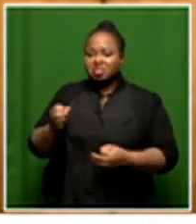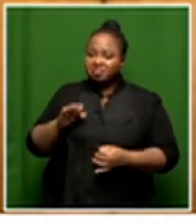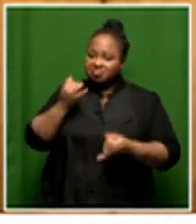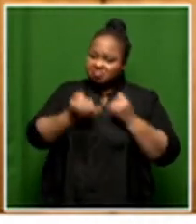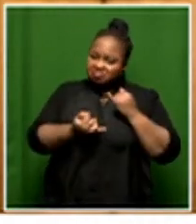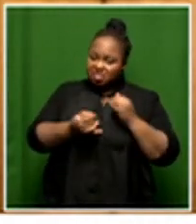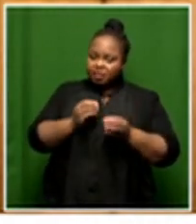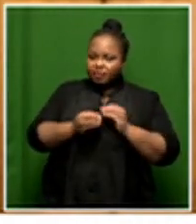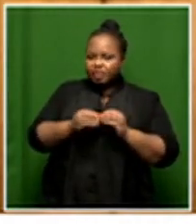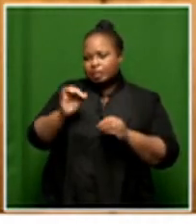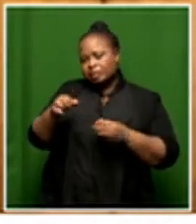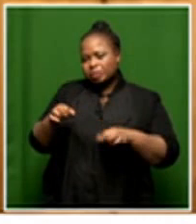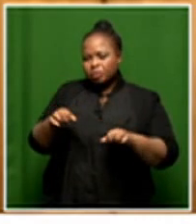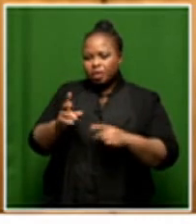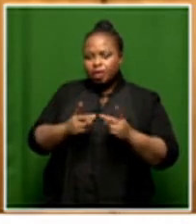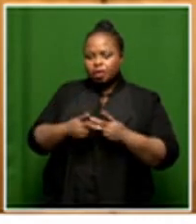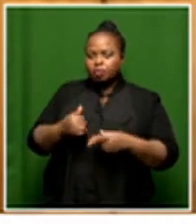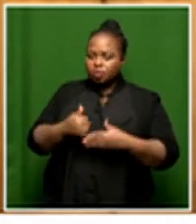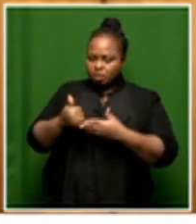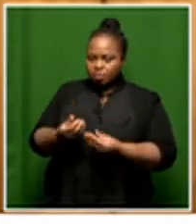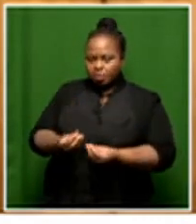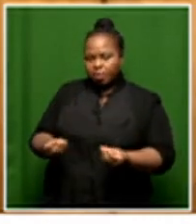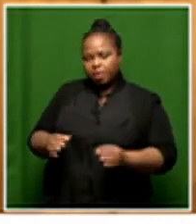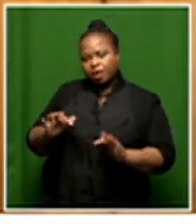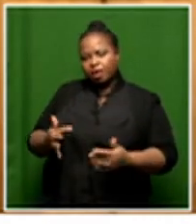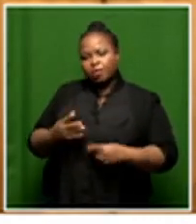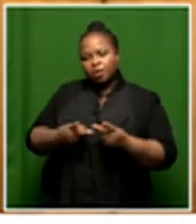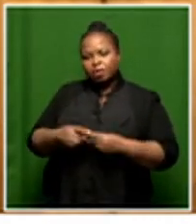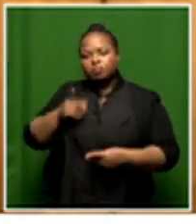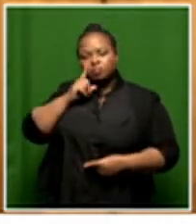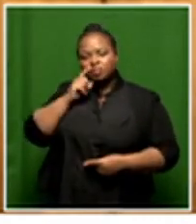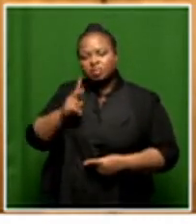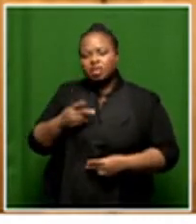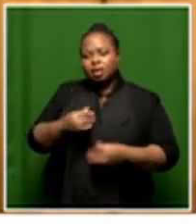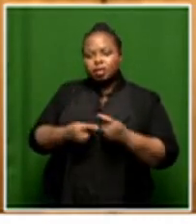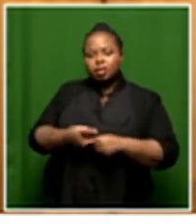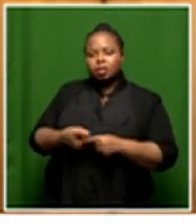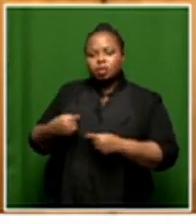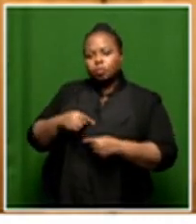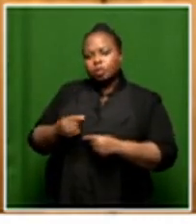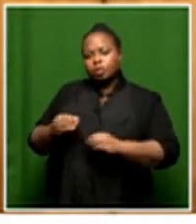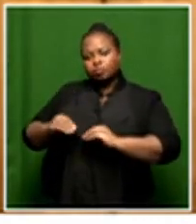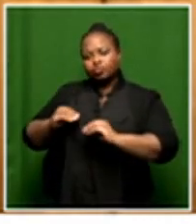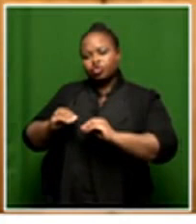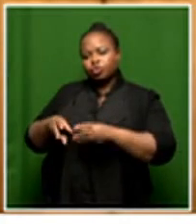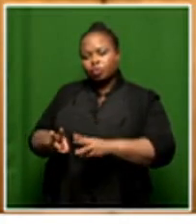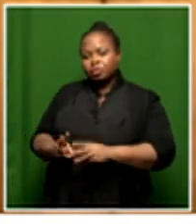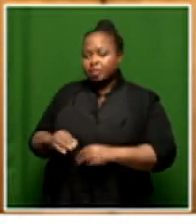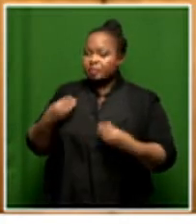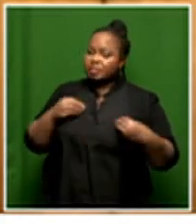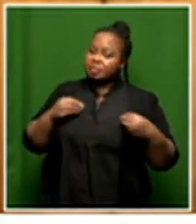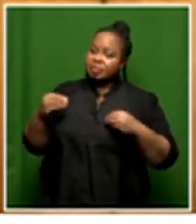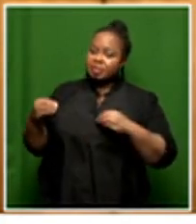mistake was corrected or not, and then they can help their children by going through some of the interactive tutorials we've created. For parents that are too